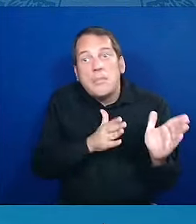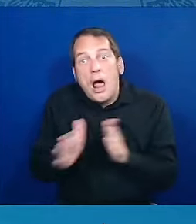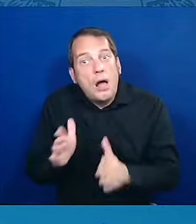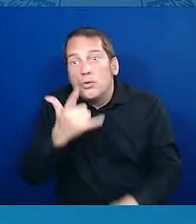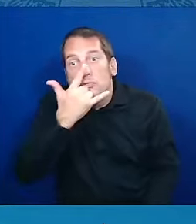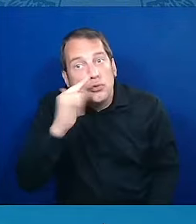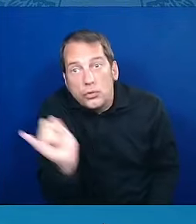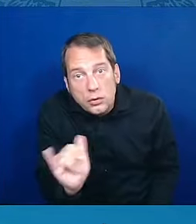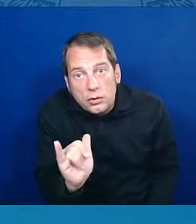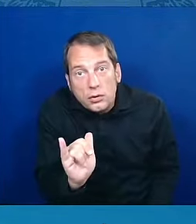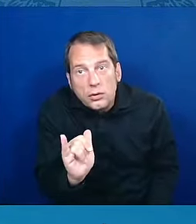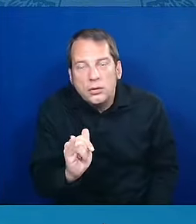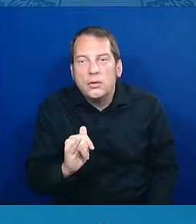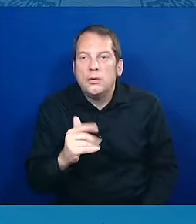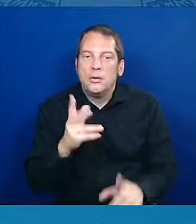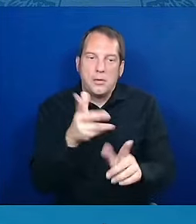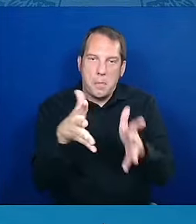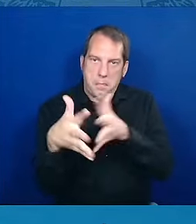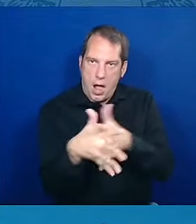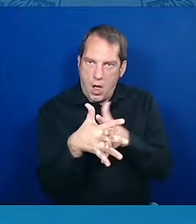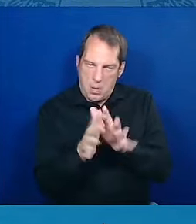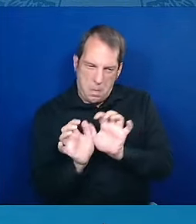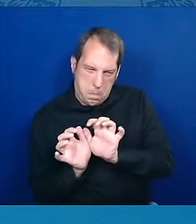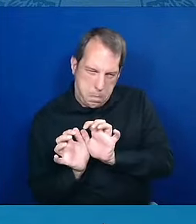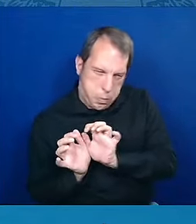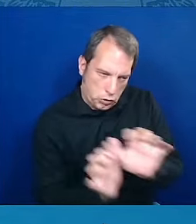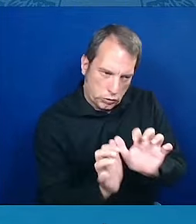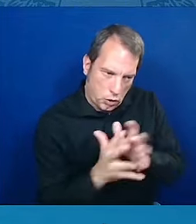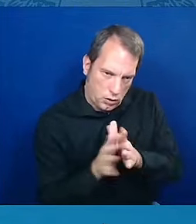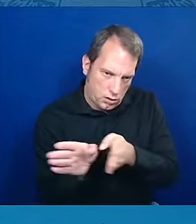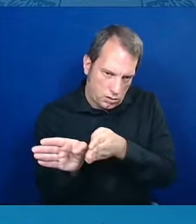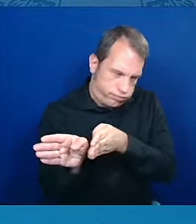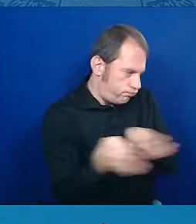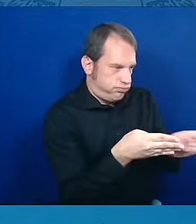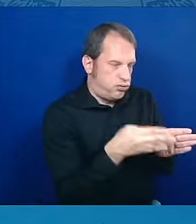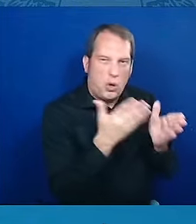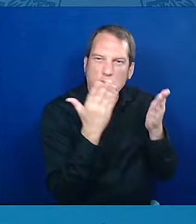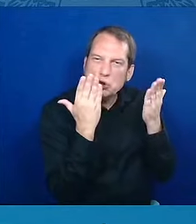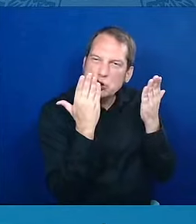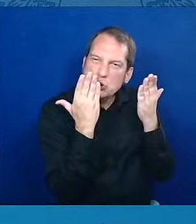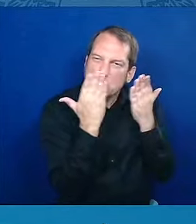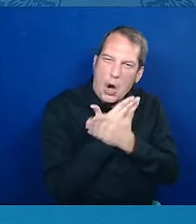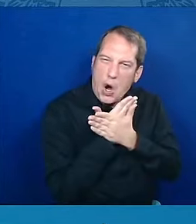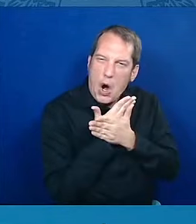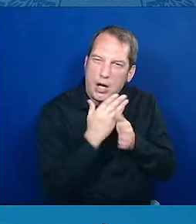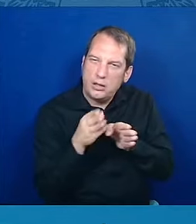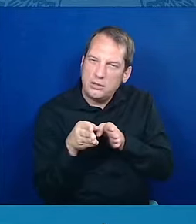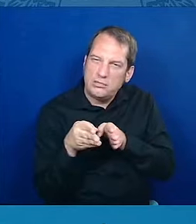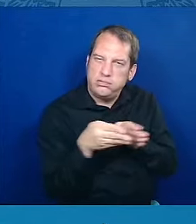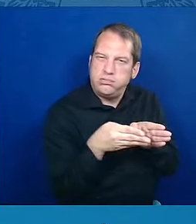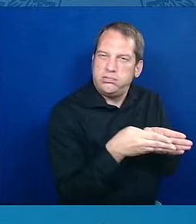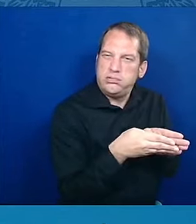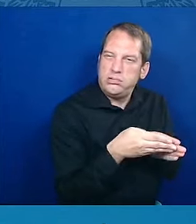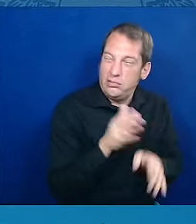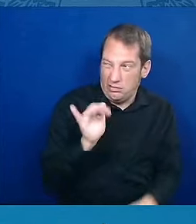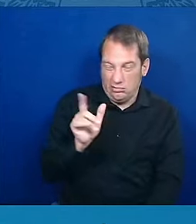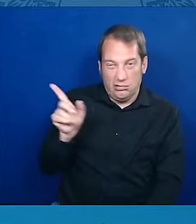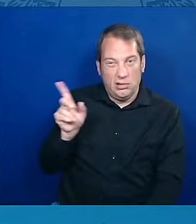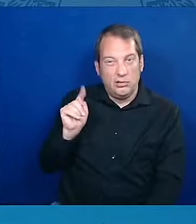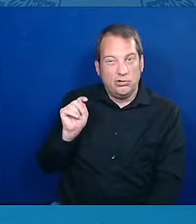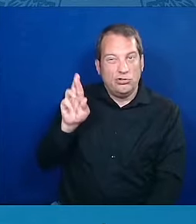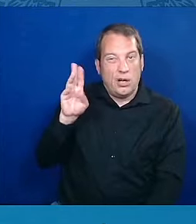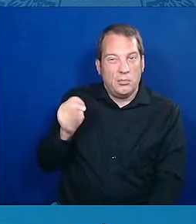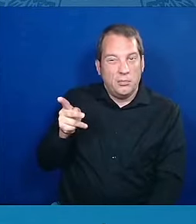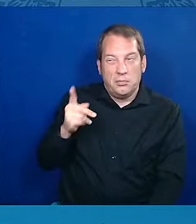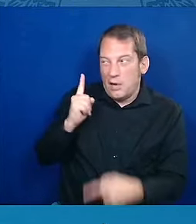past. Donald Trump and his extreme allies want to take our nation back to failed